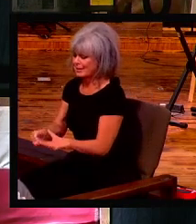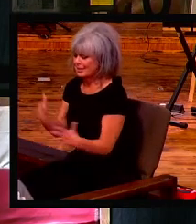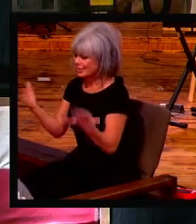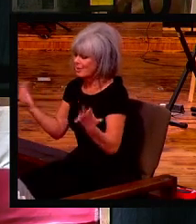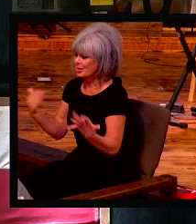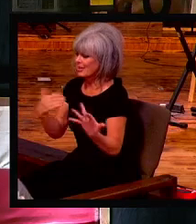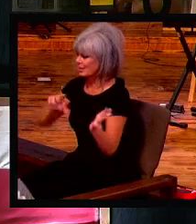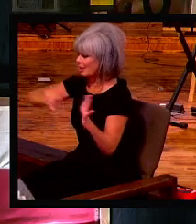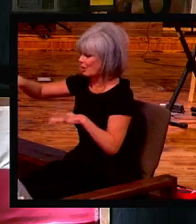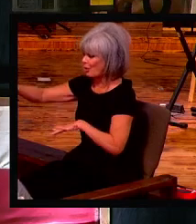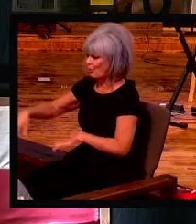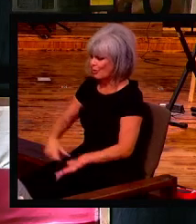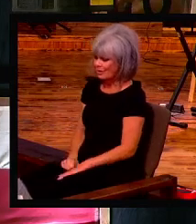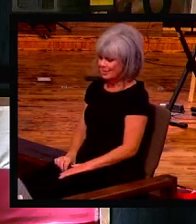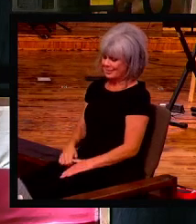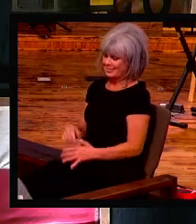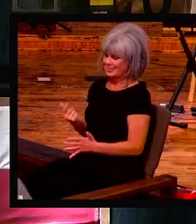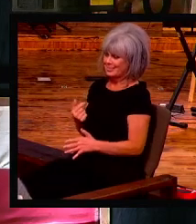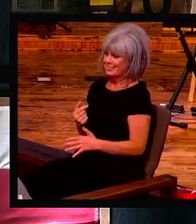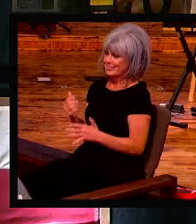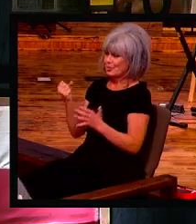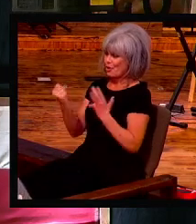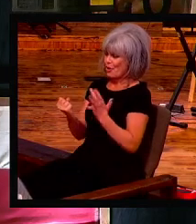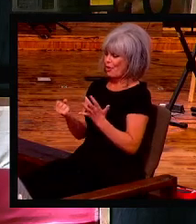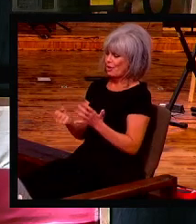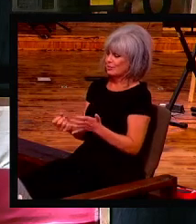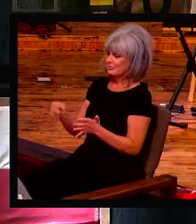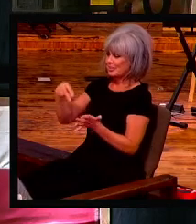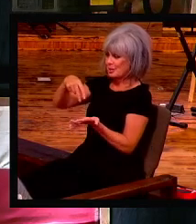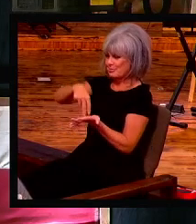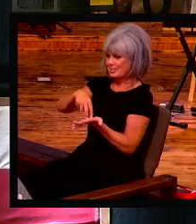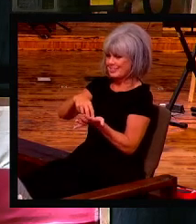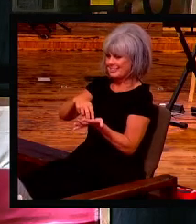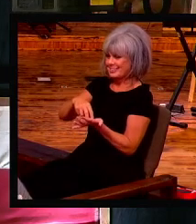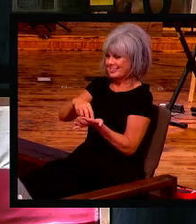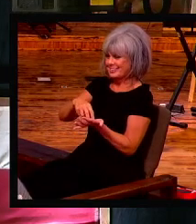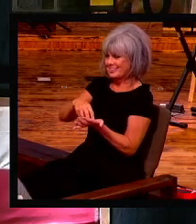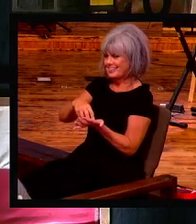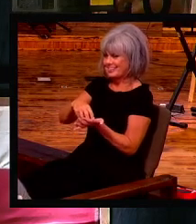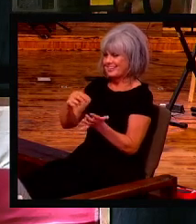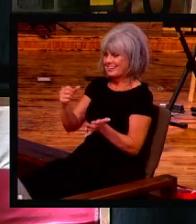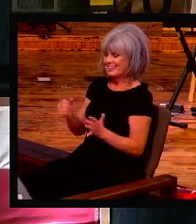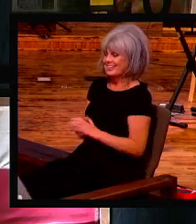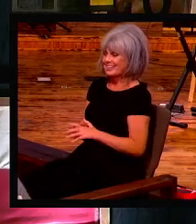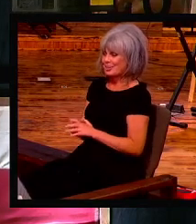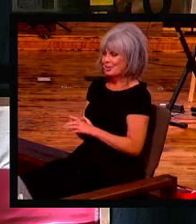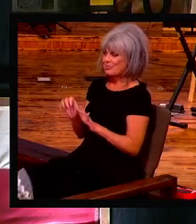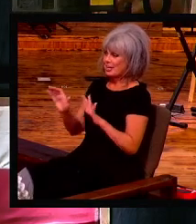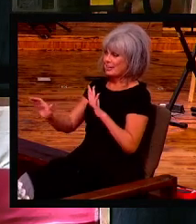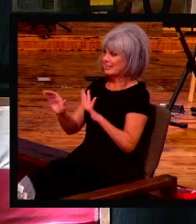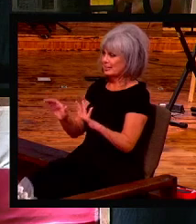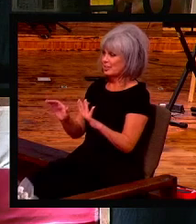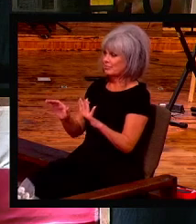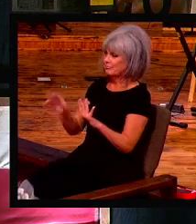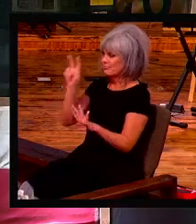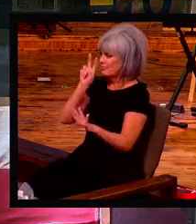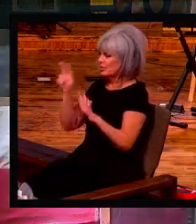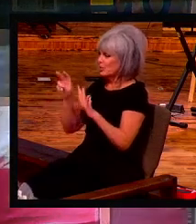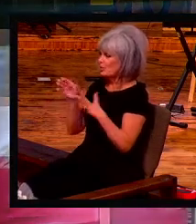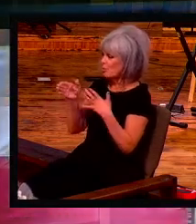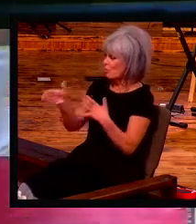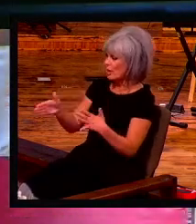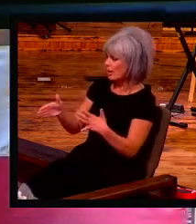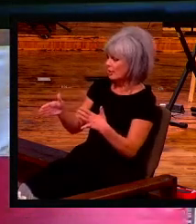go. So we hop in the car, and man, I got that thing in the navigation. I'm prepared, ready to go. We got the backpack. Like, I feel like,